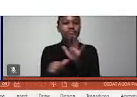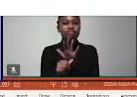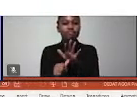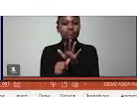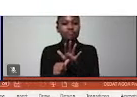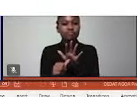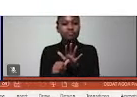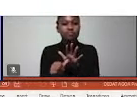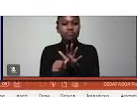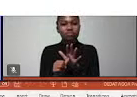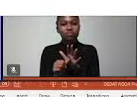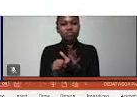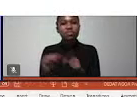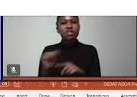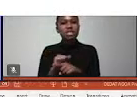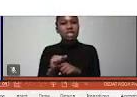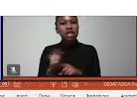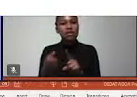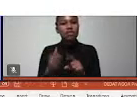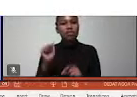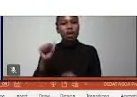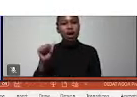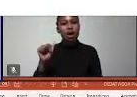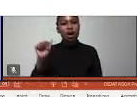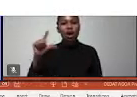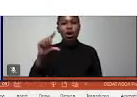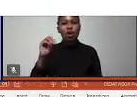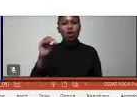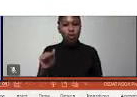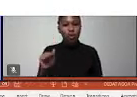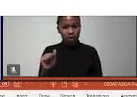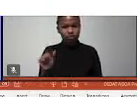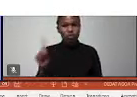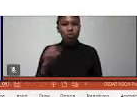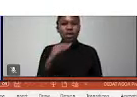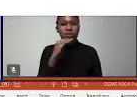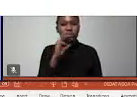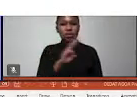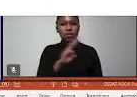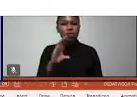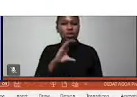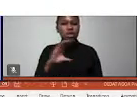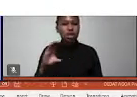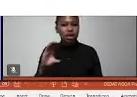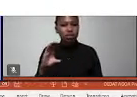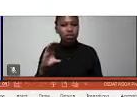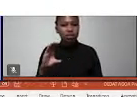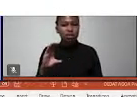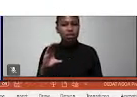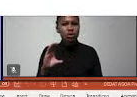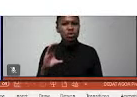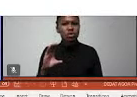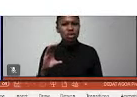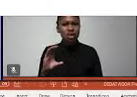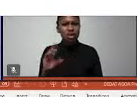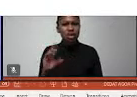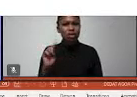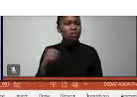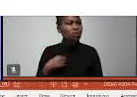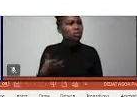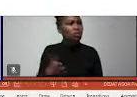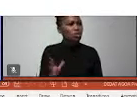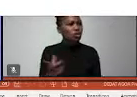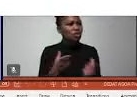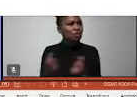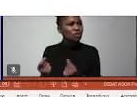trade agreement of AGOA, what it means for the Western Cape is it is so crucial. And I think what we want to, the